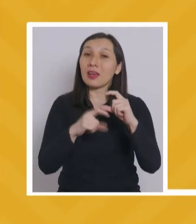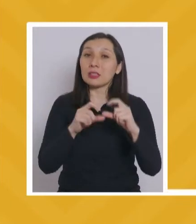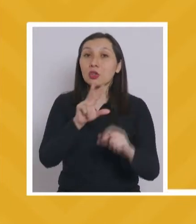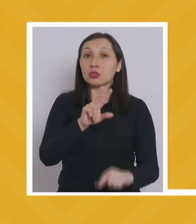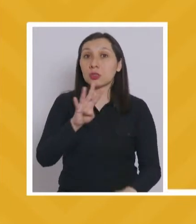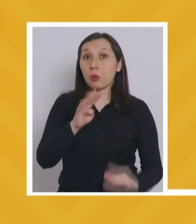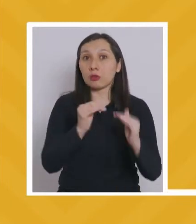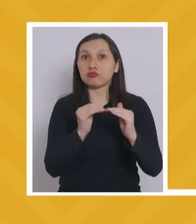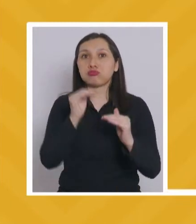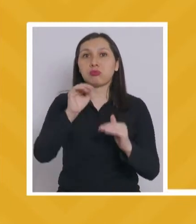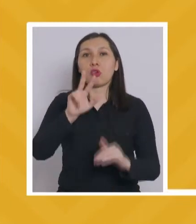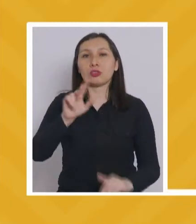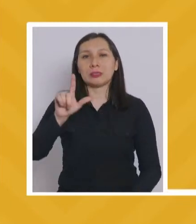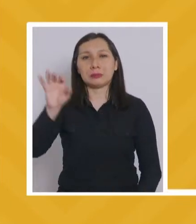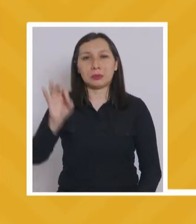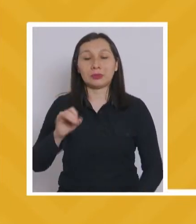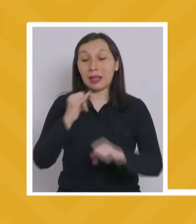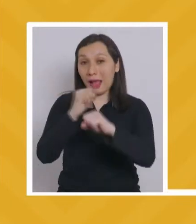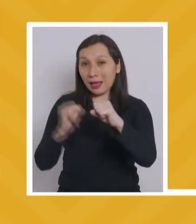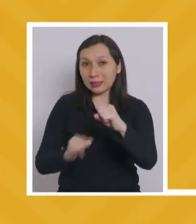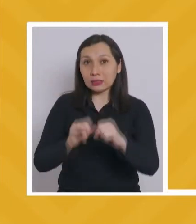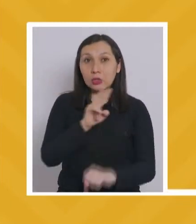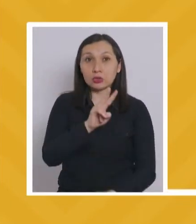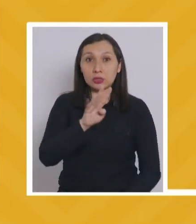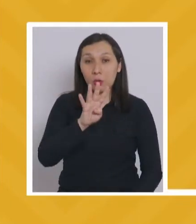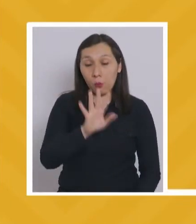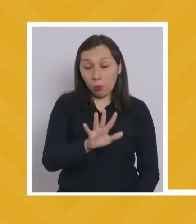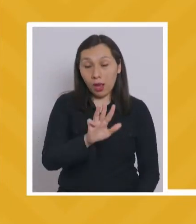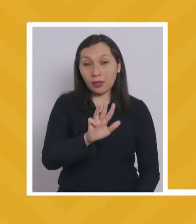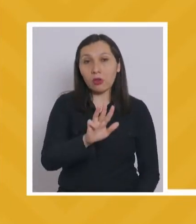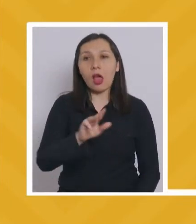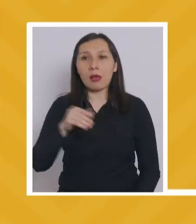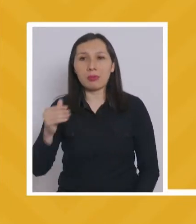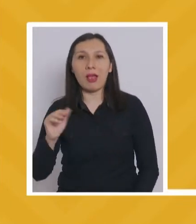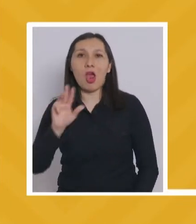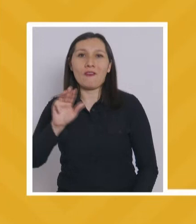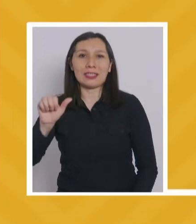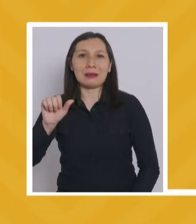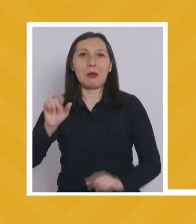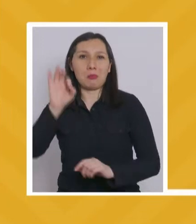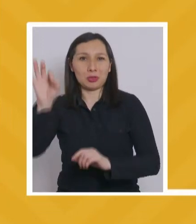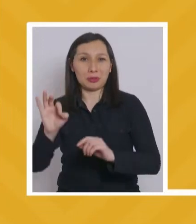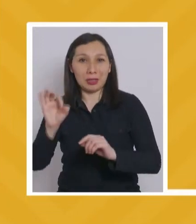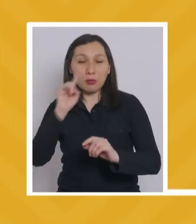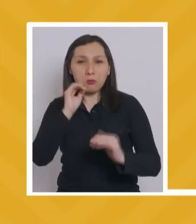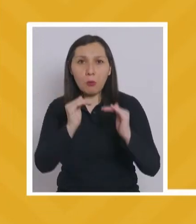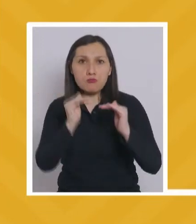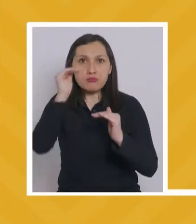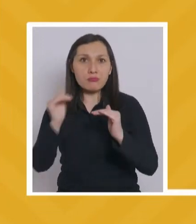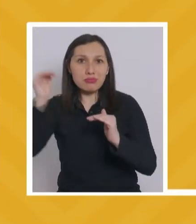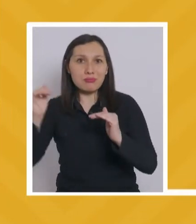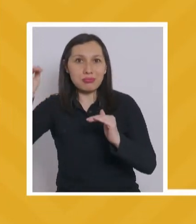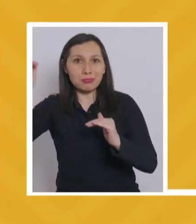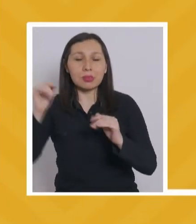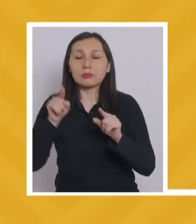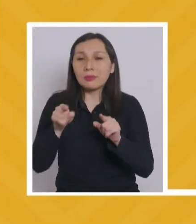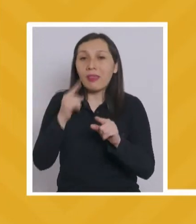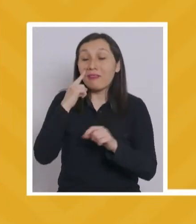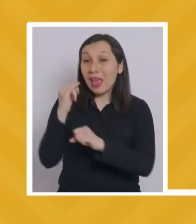to 88% with 3 doses. Pfizer from 84 to 87, and and AstraZeneca from 84